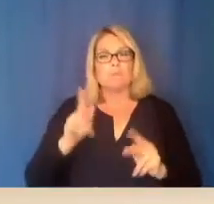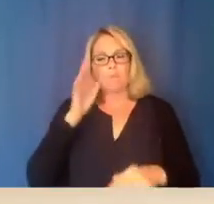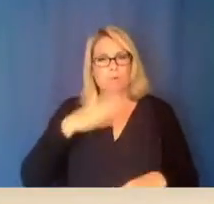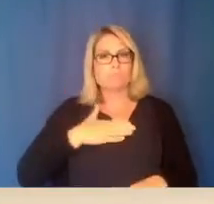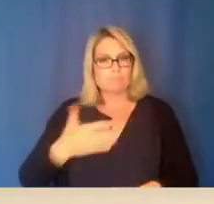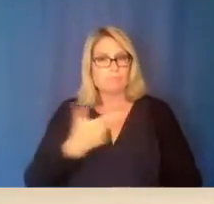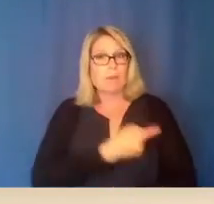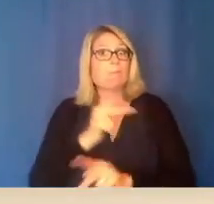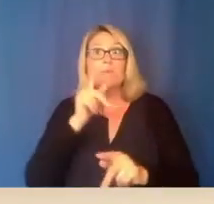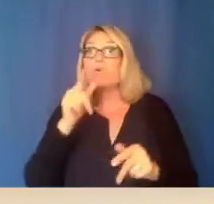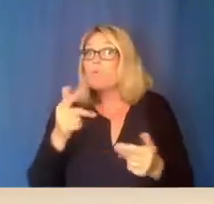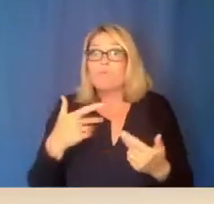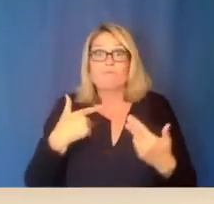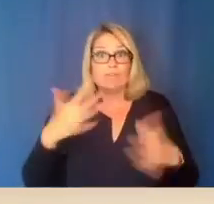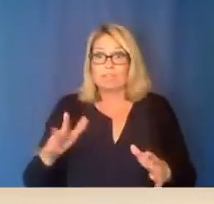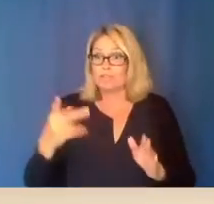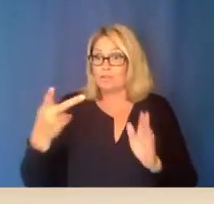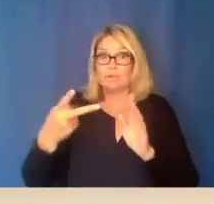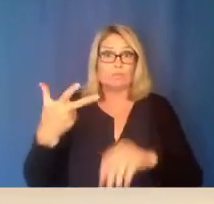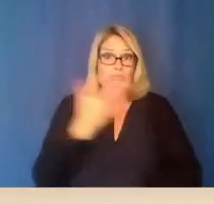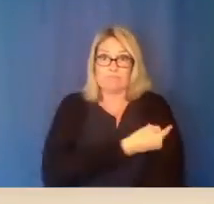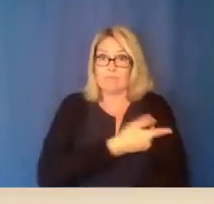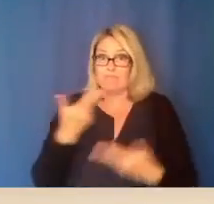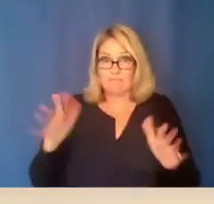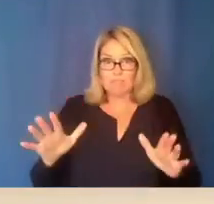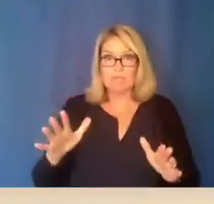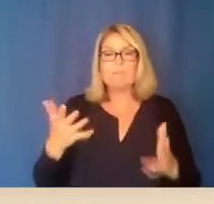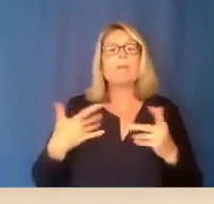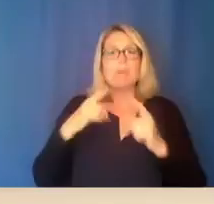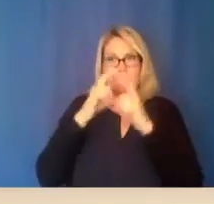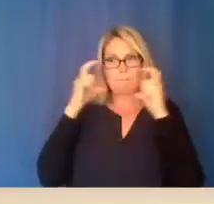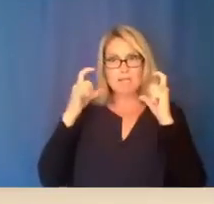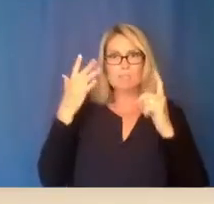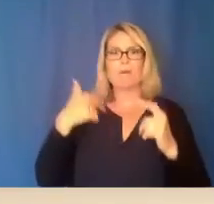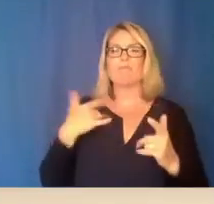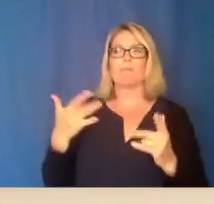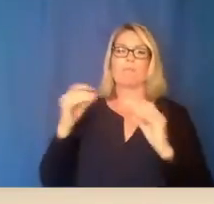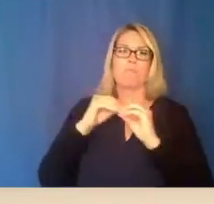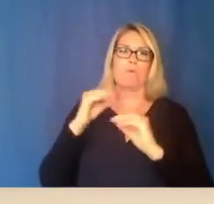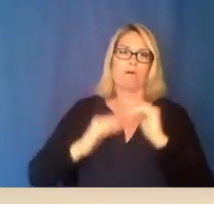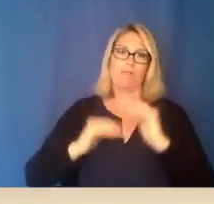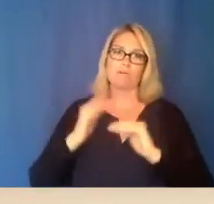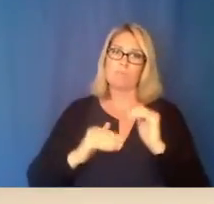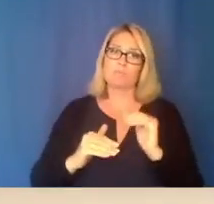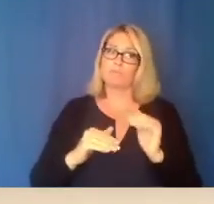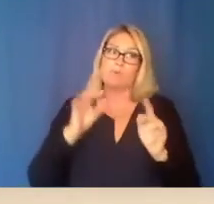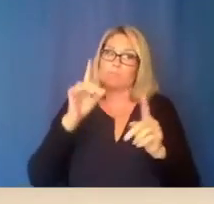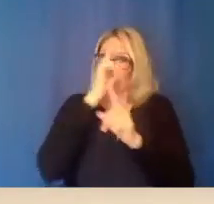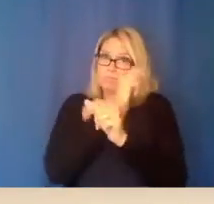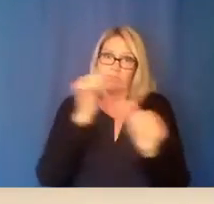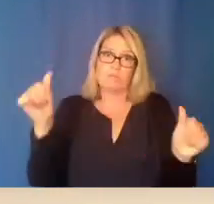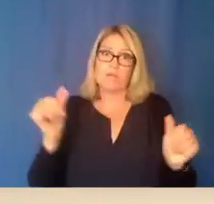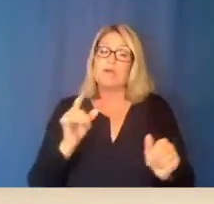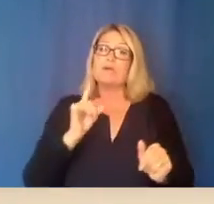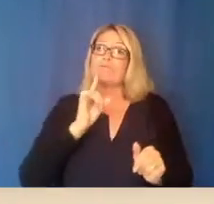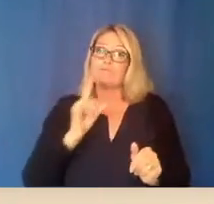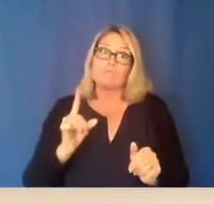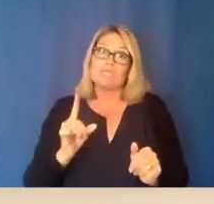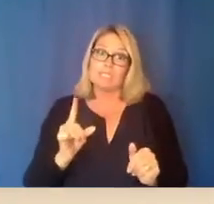to wear a mask in certain settings because they are more comfortable doing that. So it is really